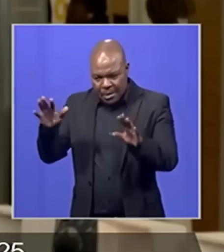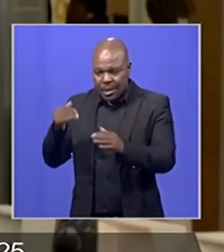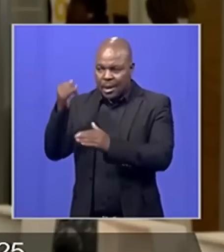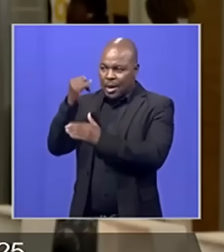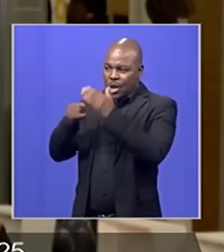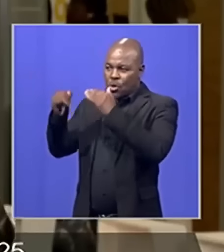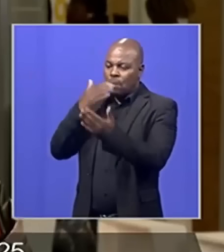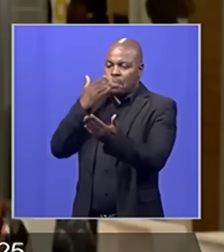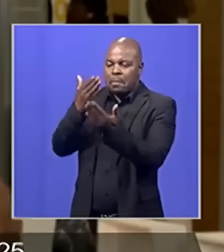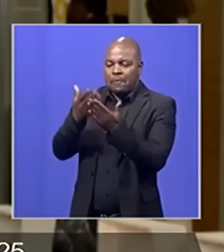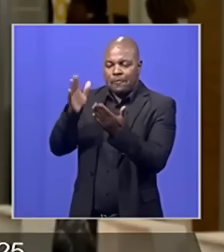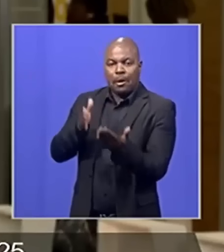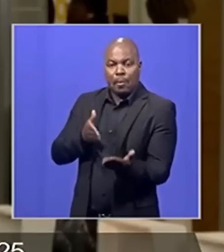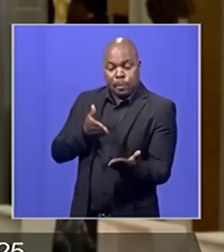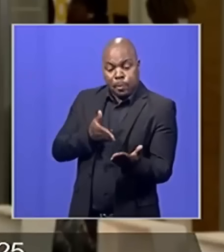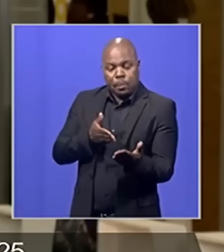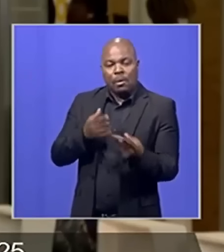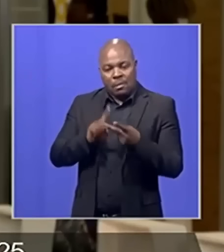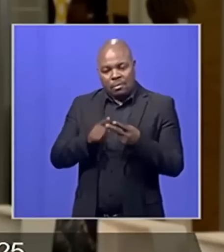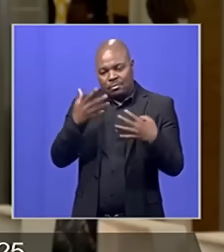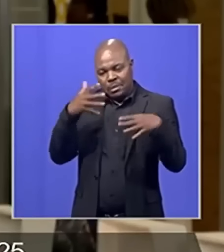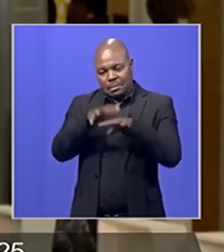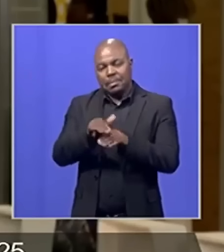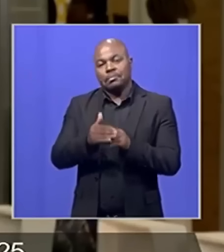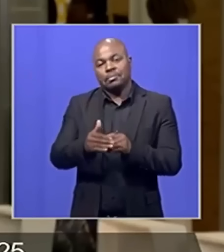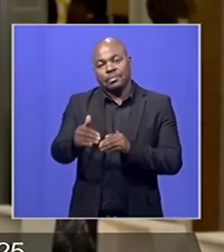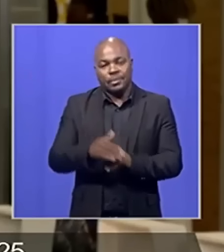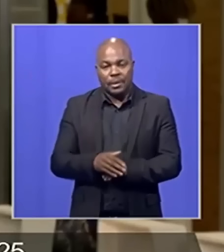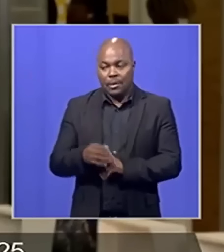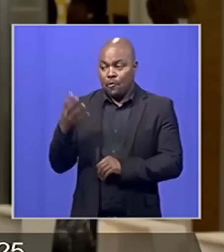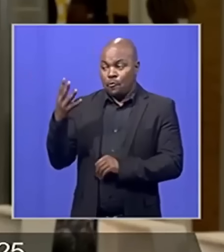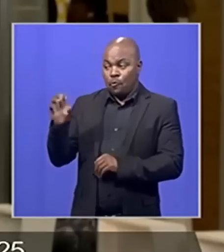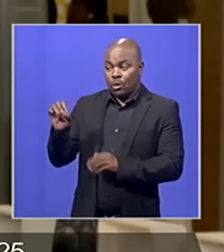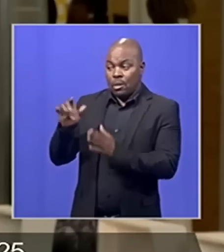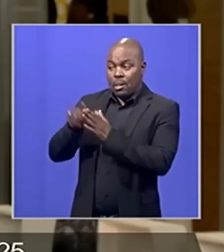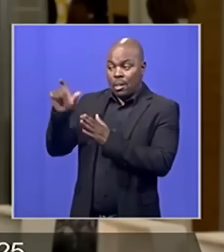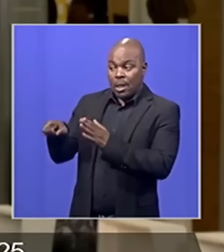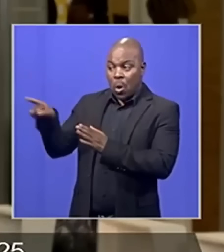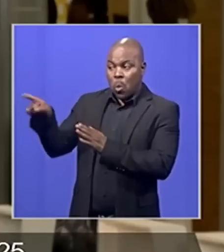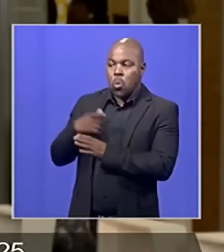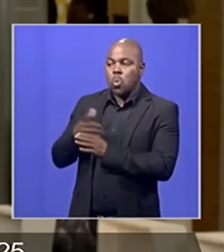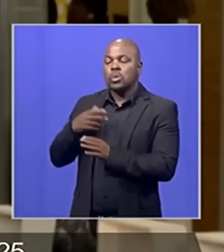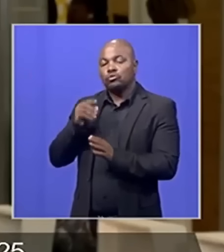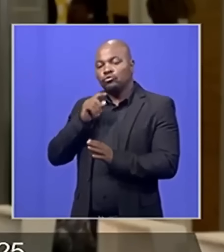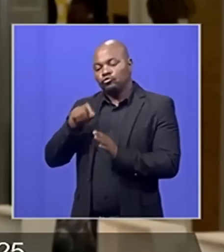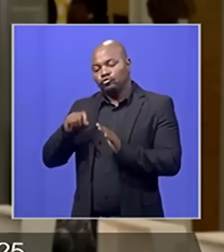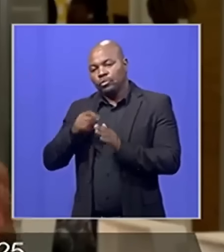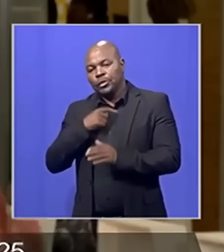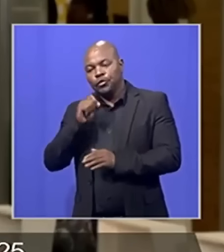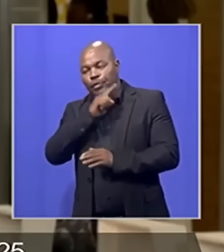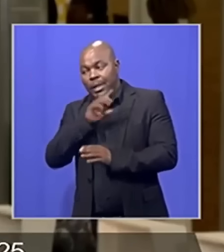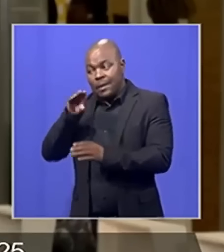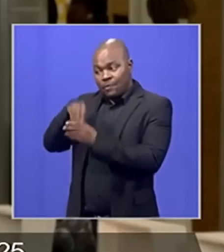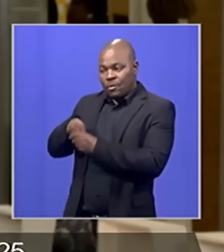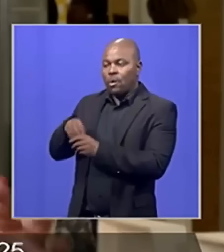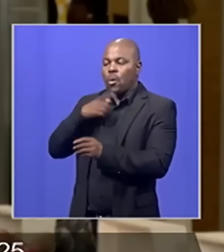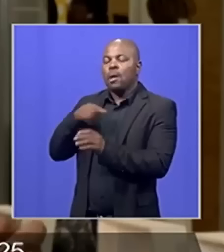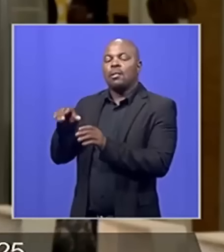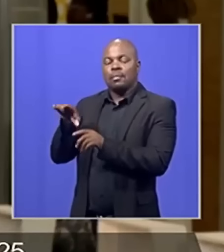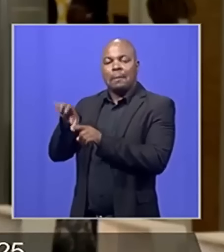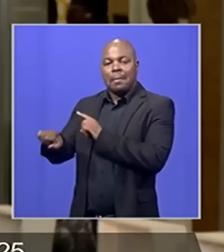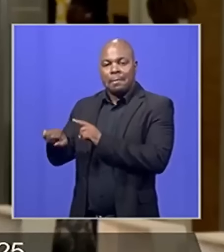independent recommendations and that we are implementing those, and that the 40 learners who've been implicated, their results will be blocked. I think it's important that